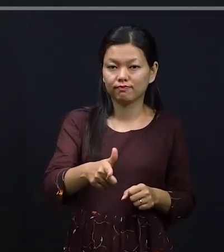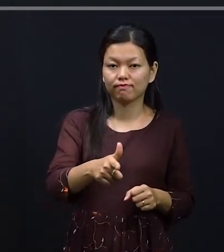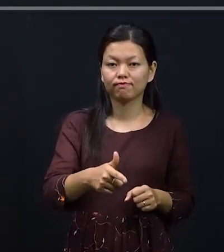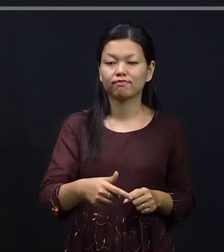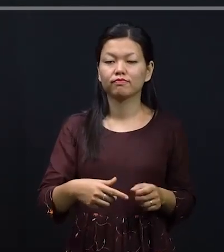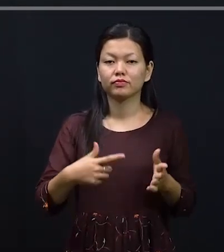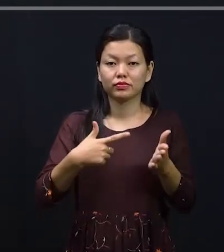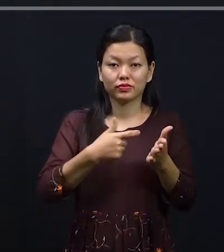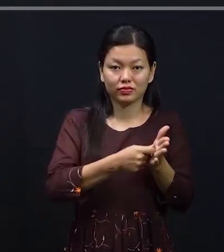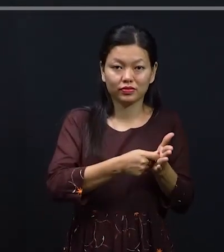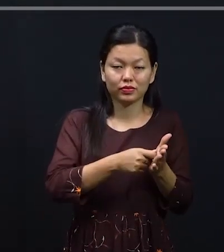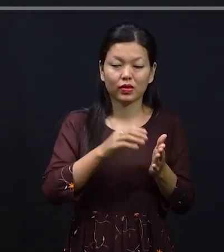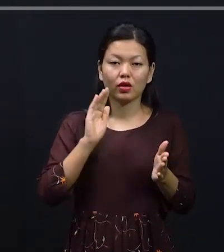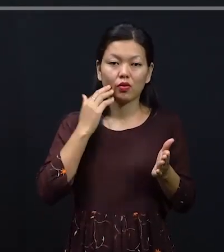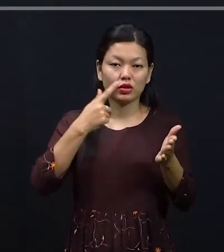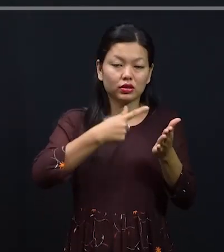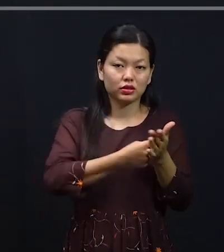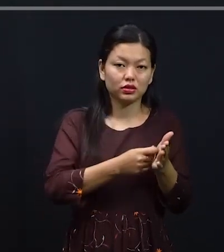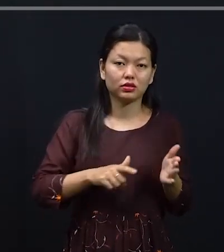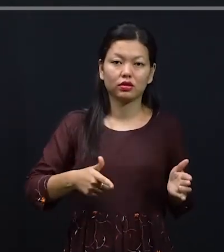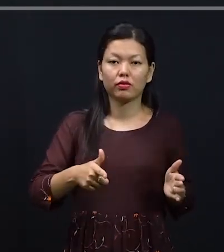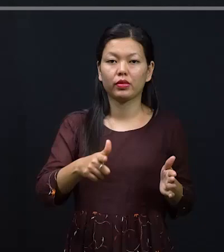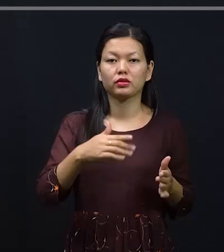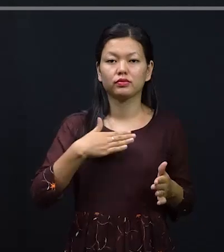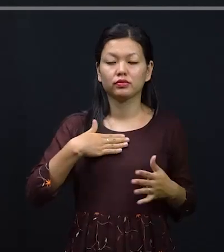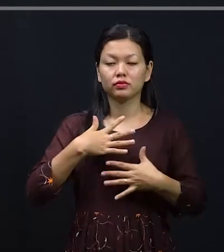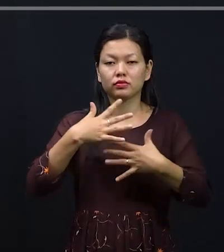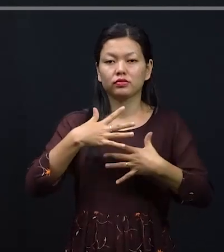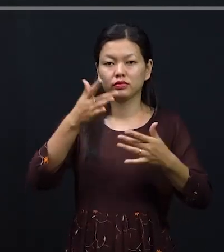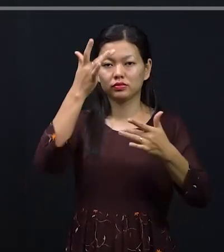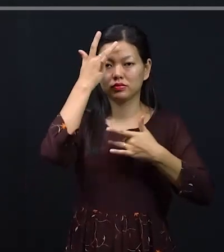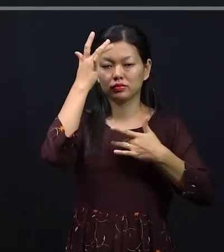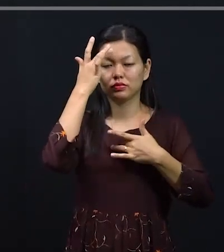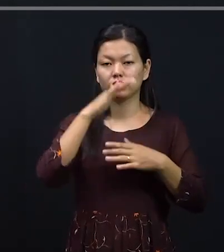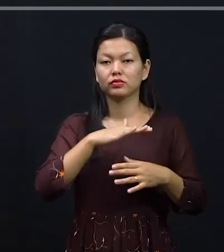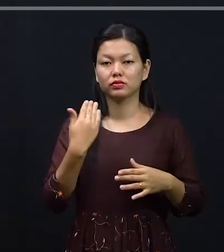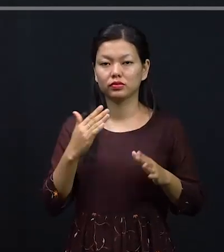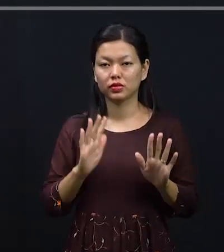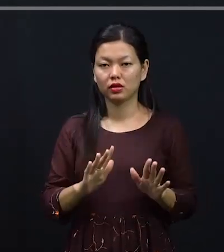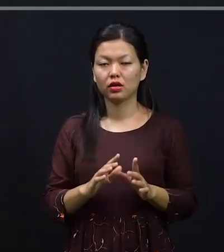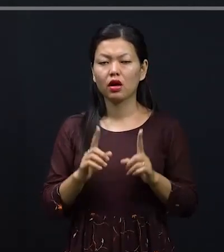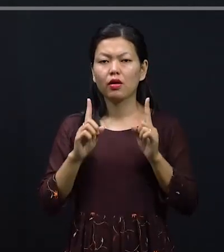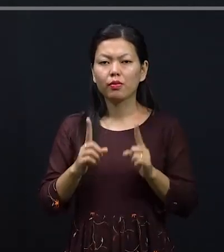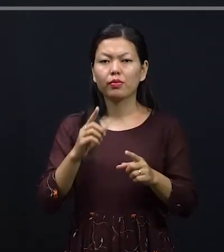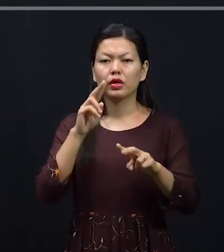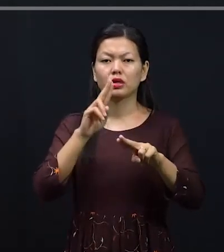but on the other but he could not define the chemical nature of that material. He concluded